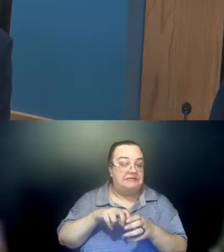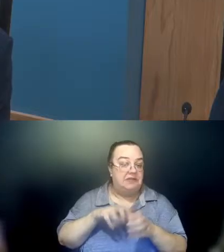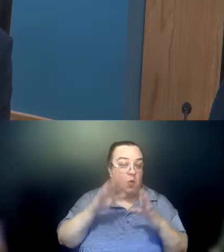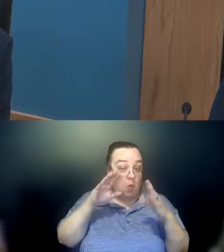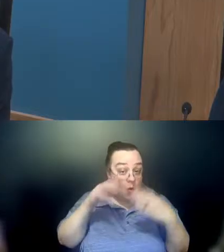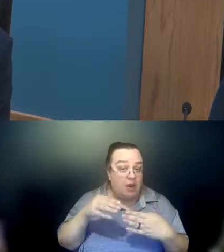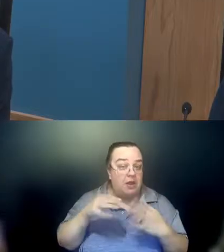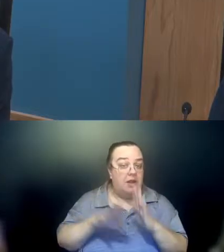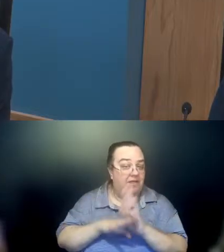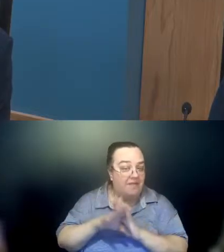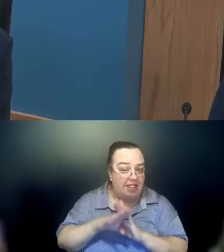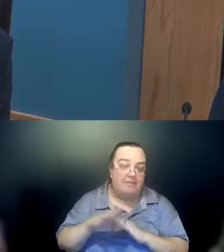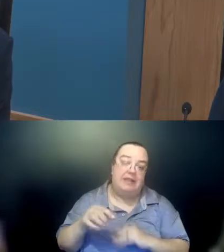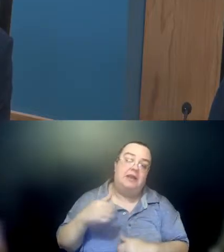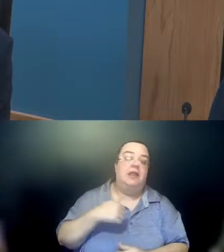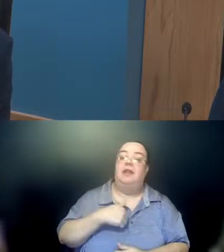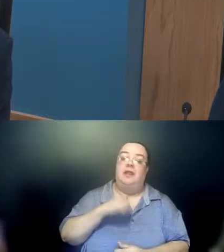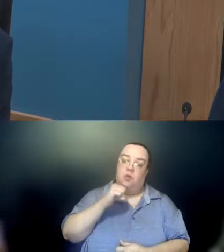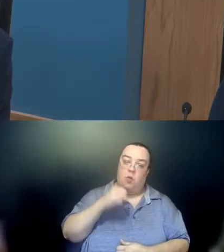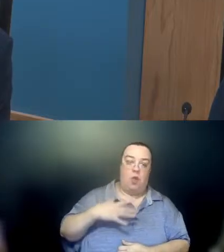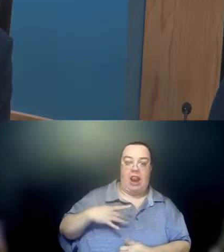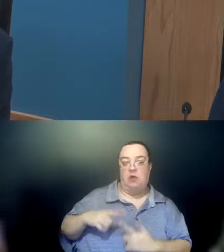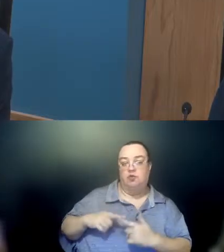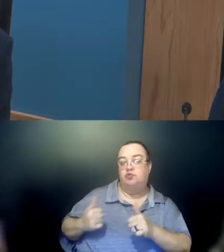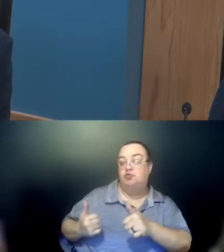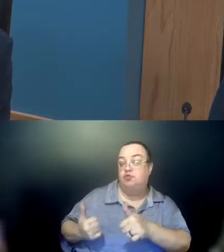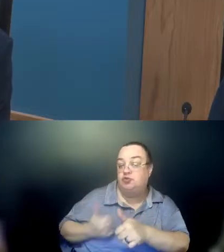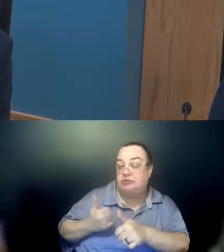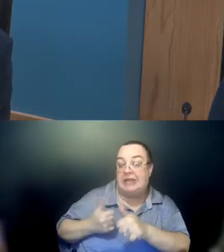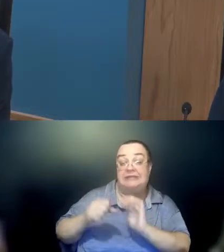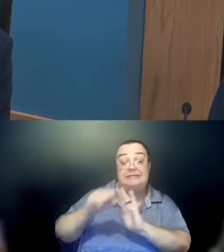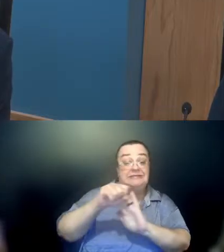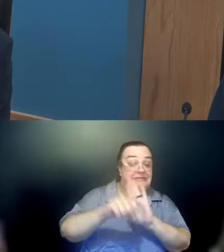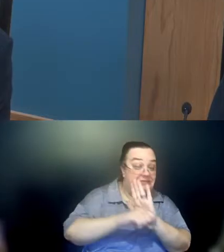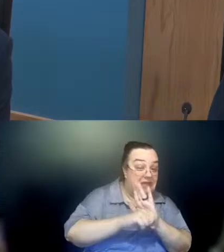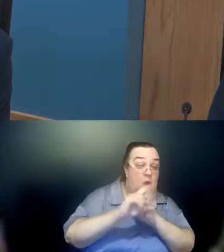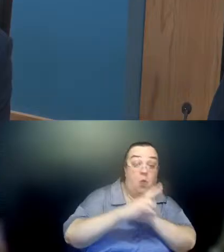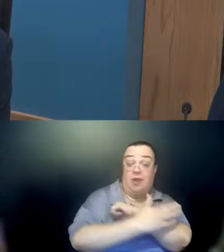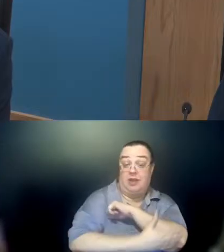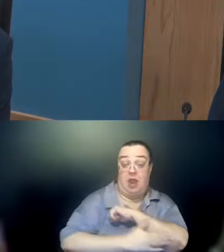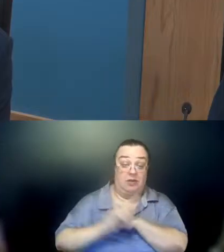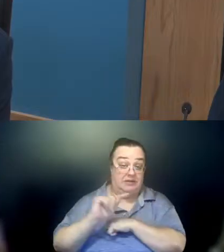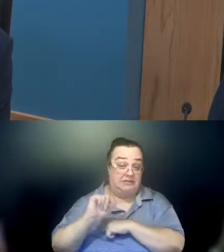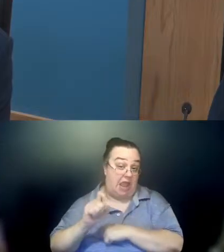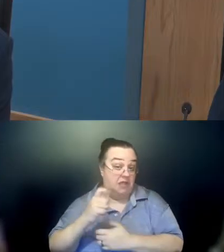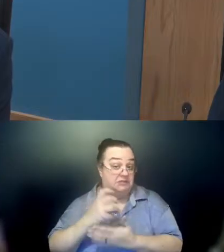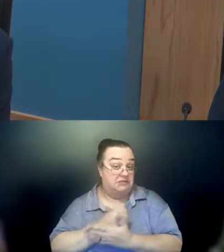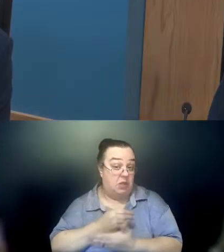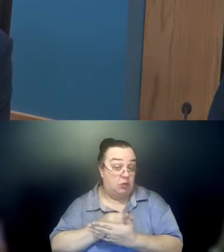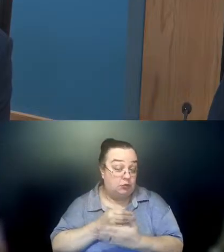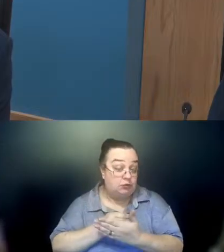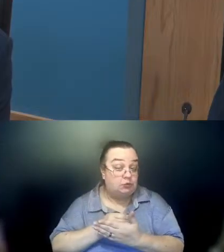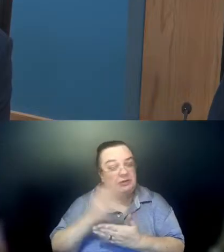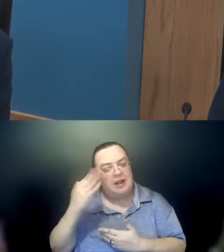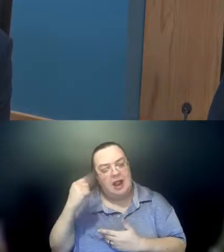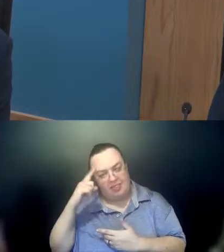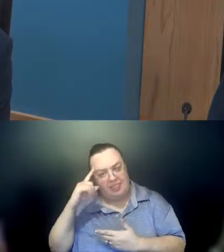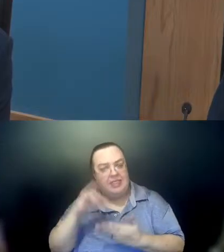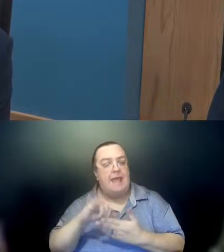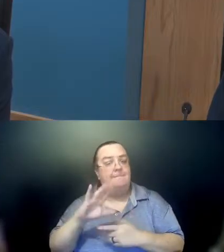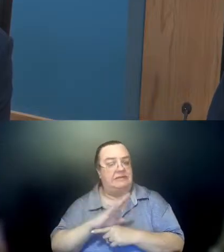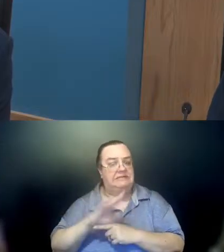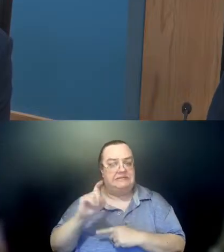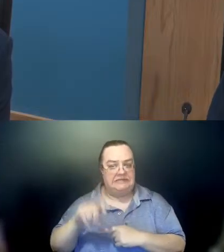to chase state or county tax dollars because I think businesses have to be viable on their